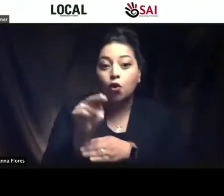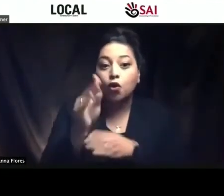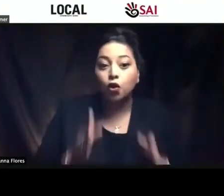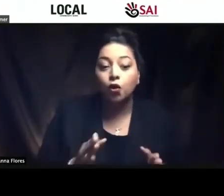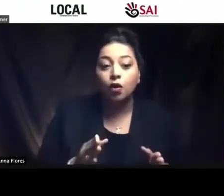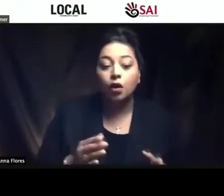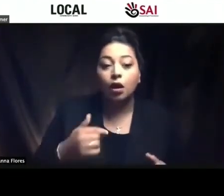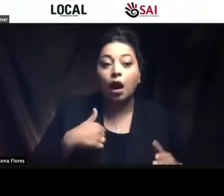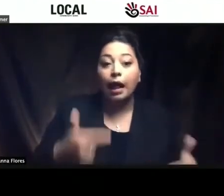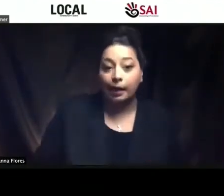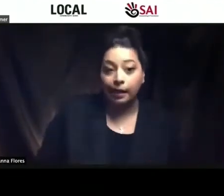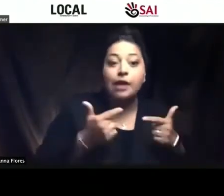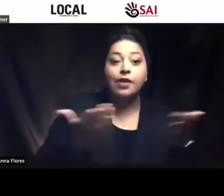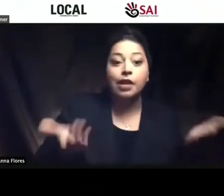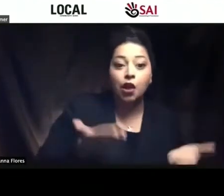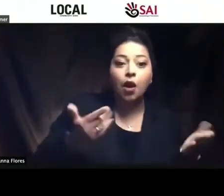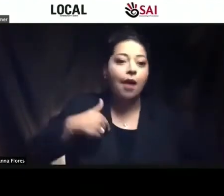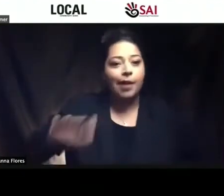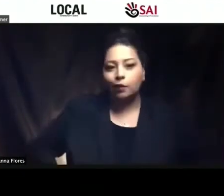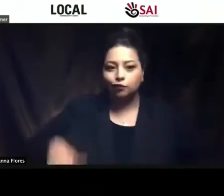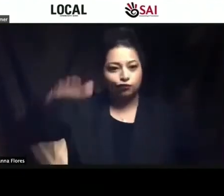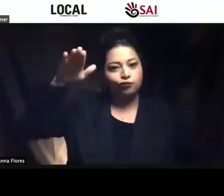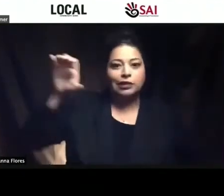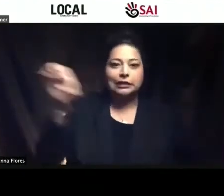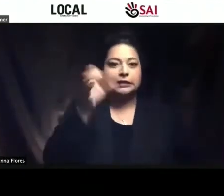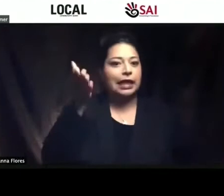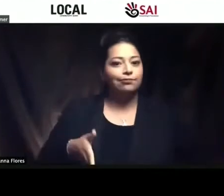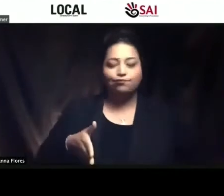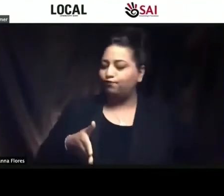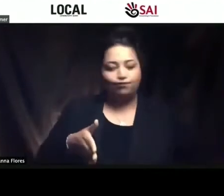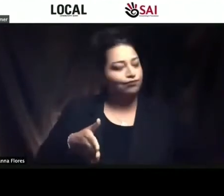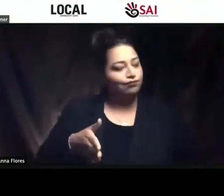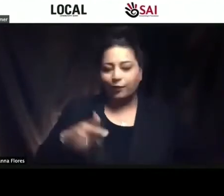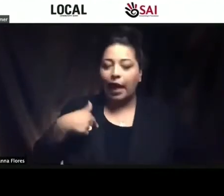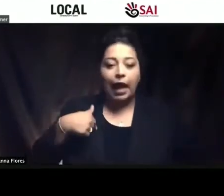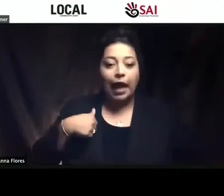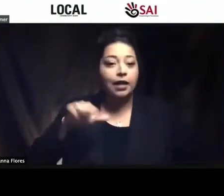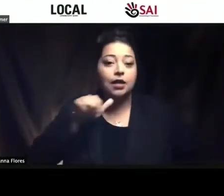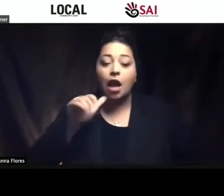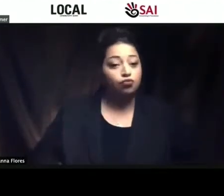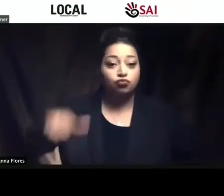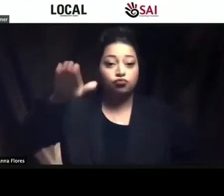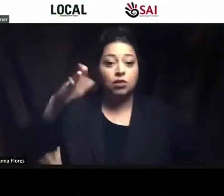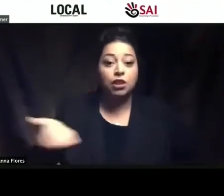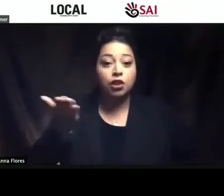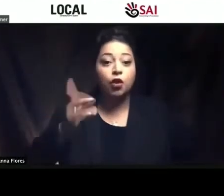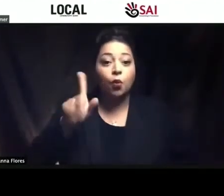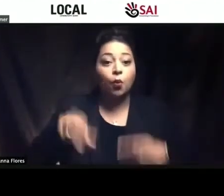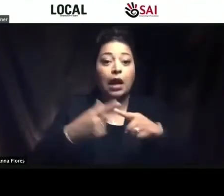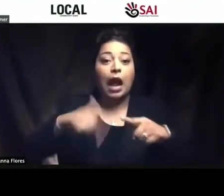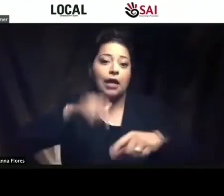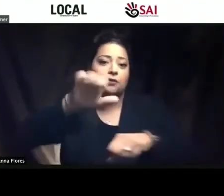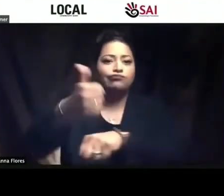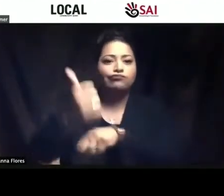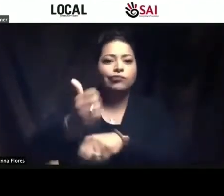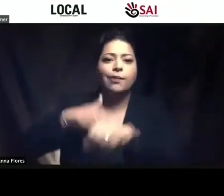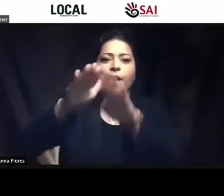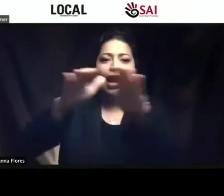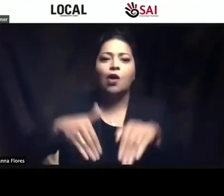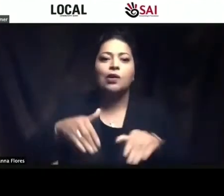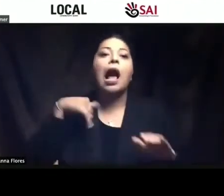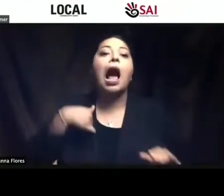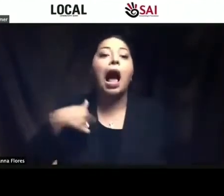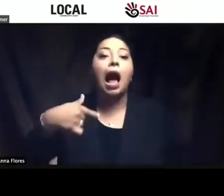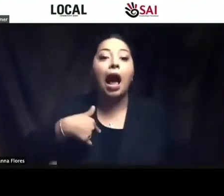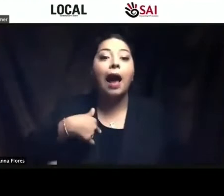homeowner in this district, I was not raised on the East Side. I was not raised in District 2. So when I built my house, it was a choice that